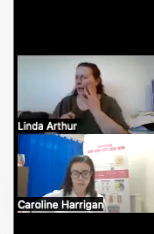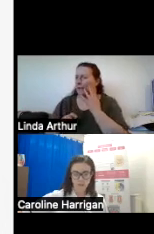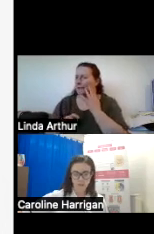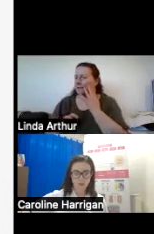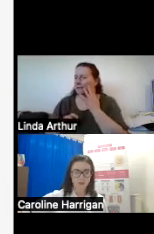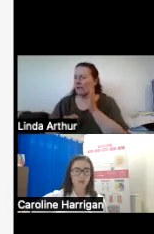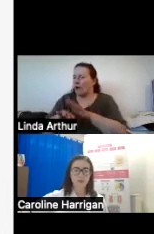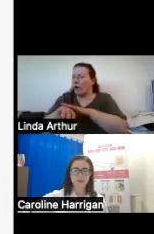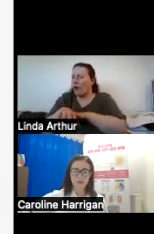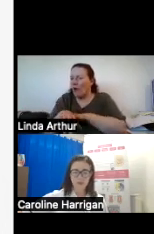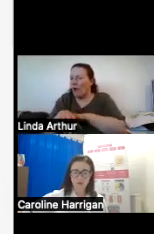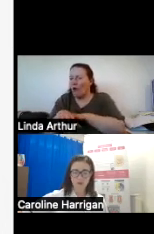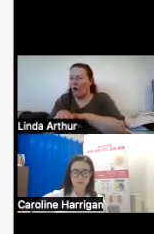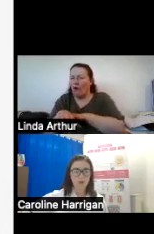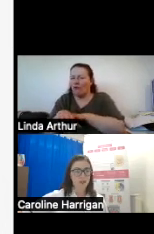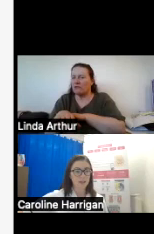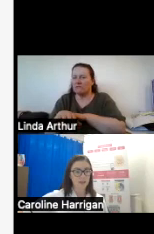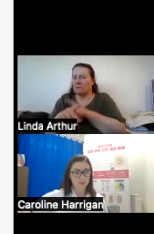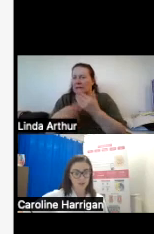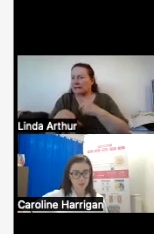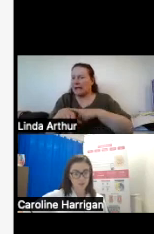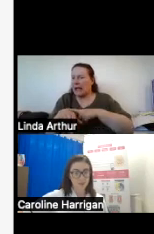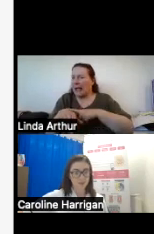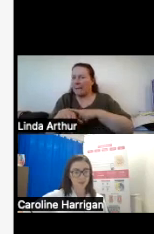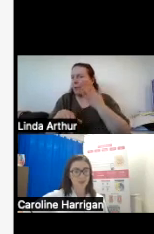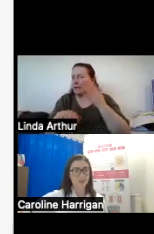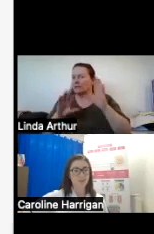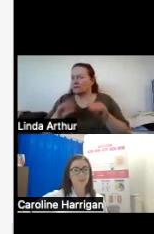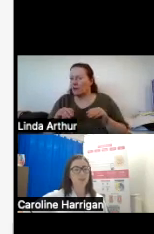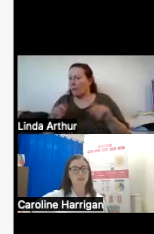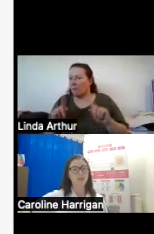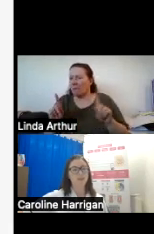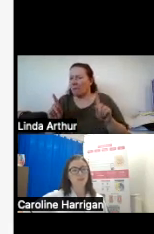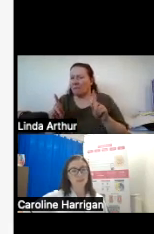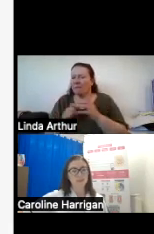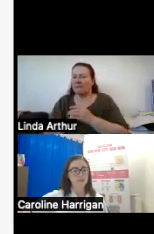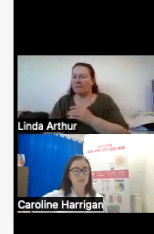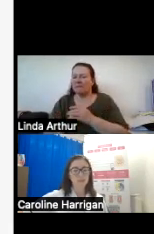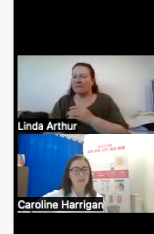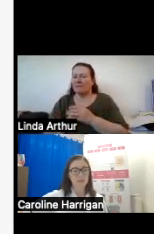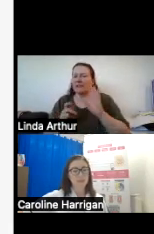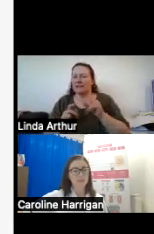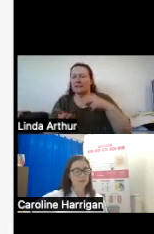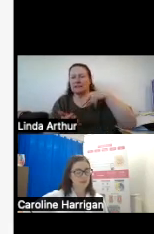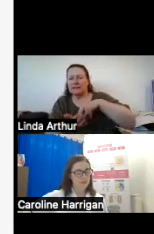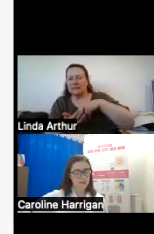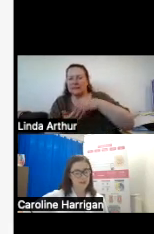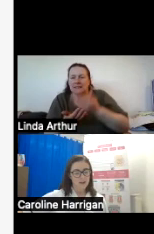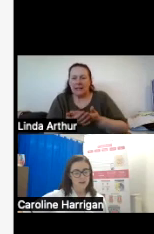How long do I hold for? How many times I have to do them? When I can I stop doing these exercises? Do I do them sitting, standing,